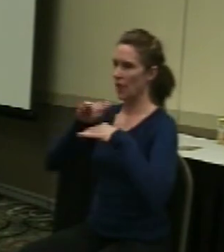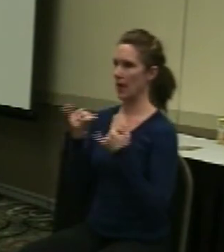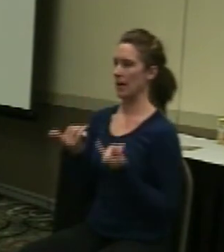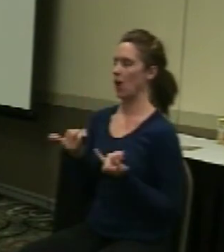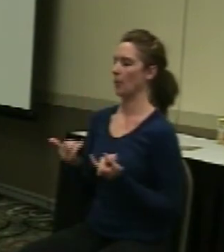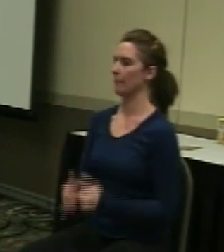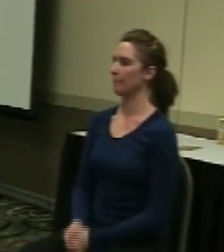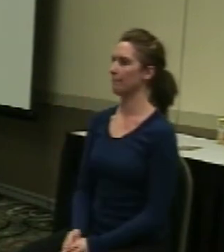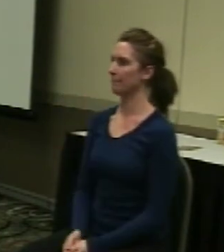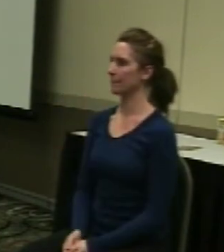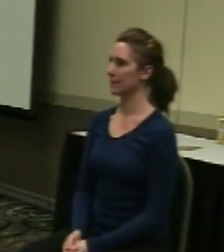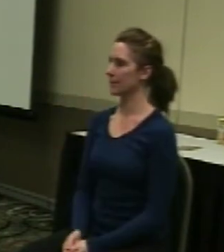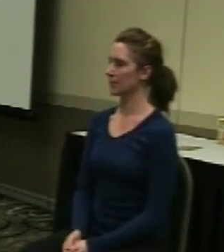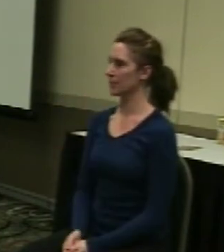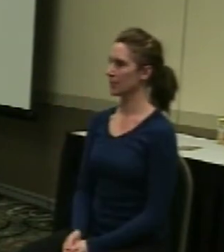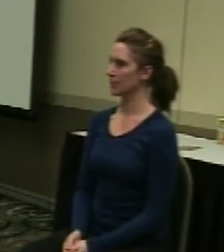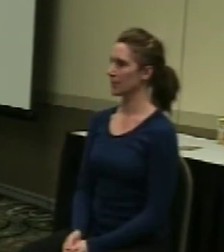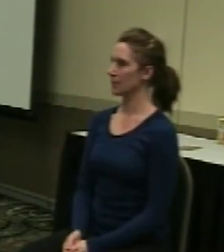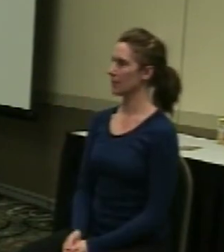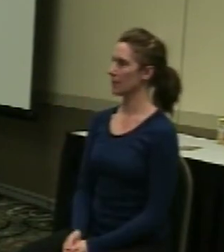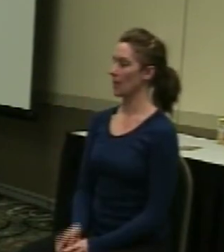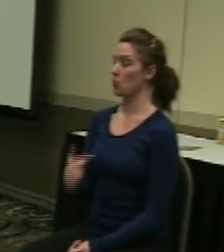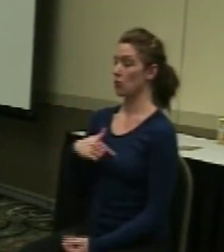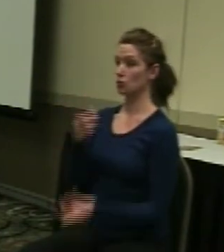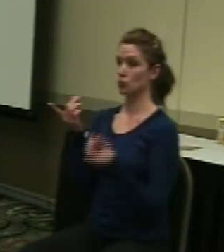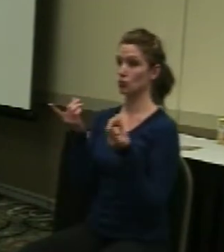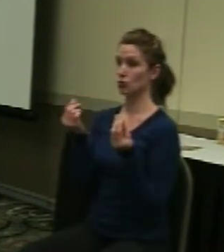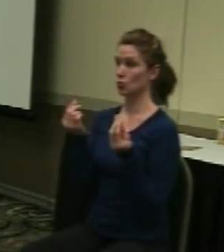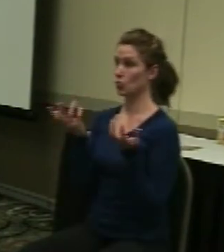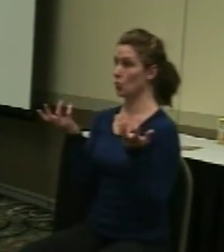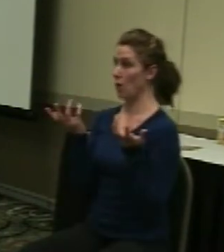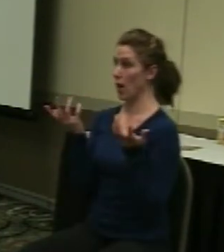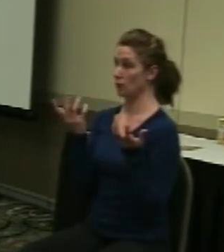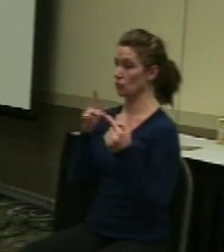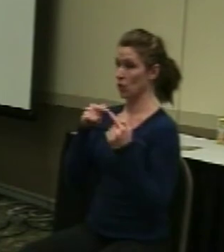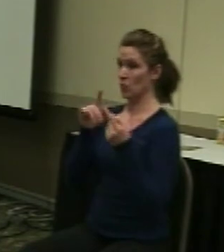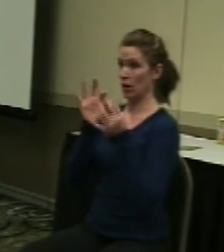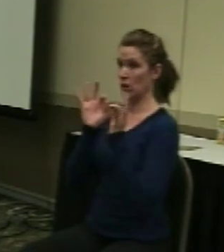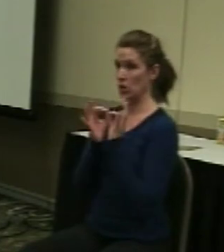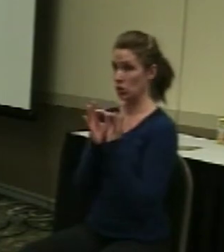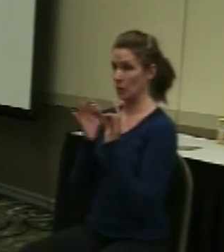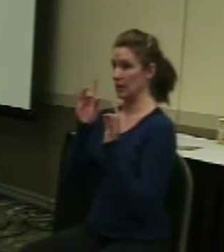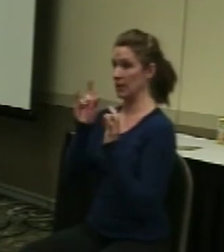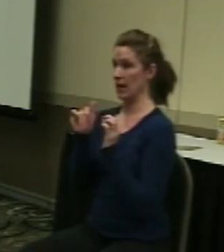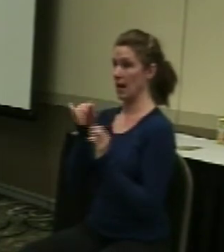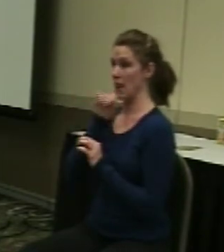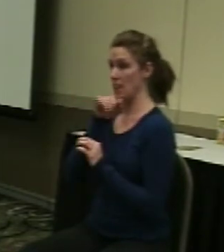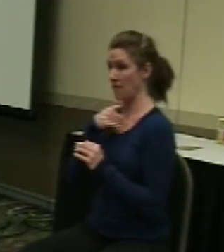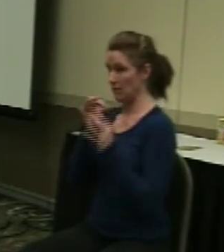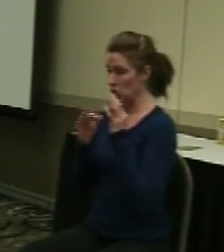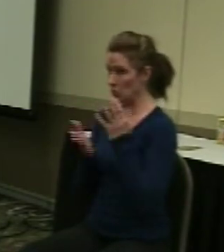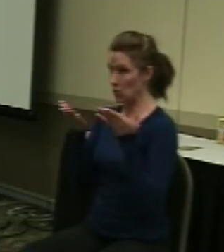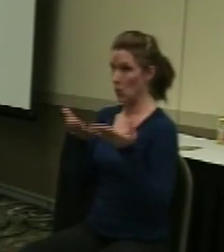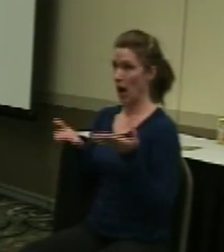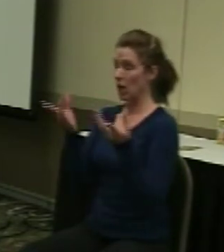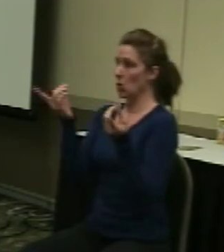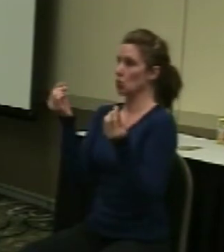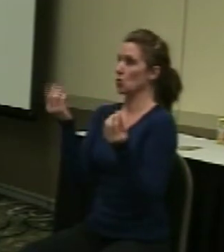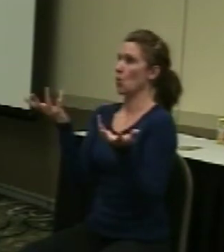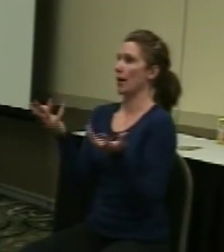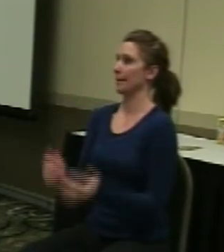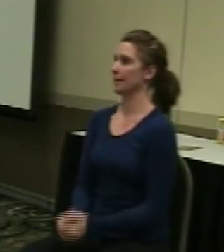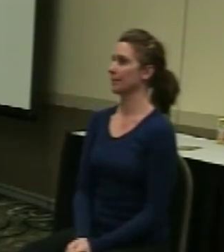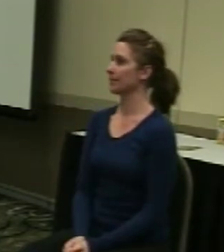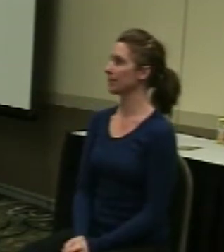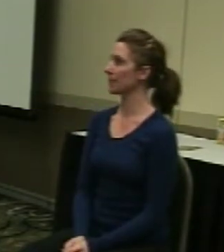we proceed. What are we doing? When we're interpreting data, I love it that we have an interpreter right here. What are we doing?